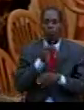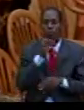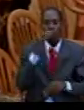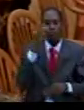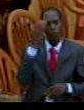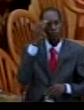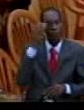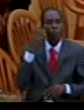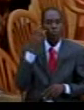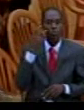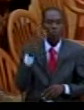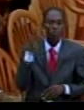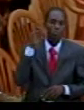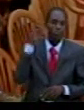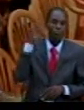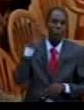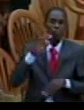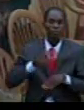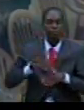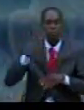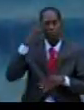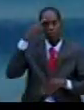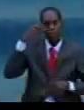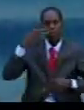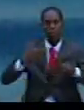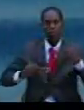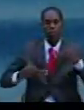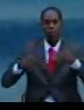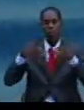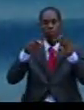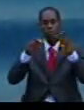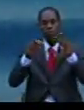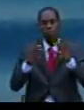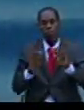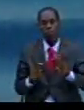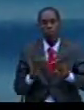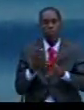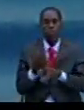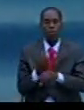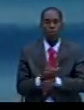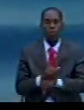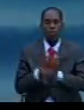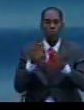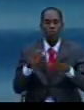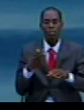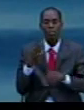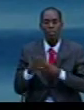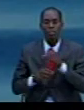Oh, my judgment, Lord, rock of me.